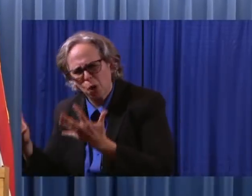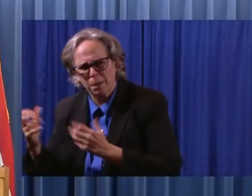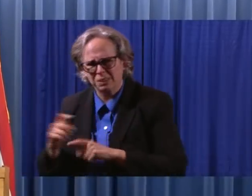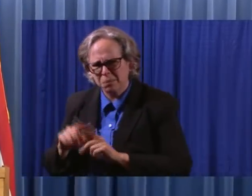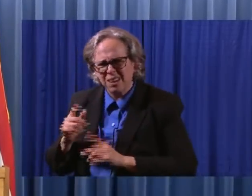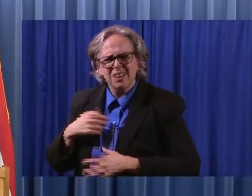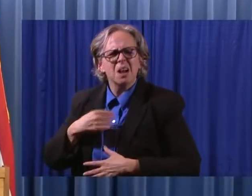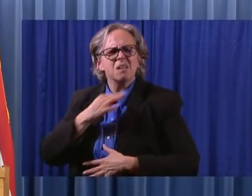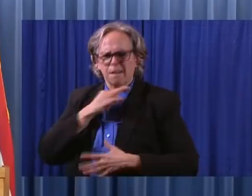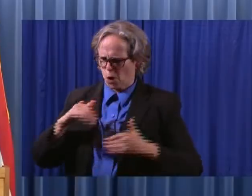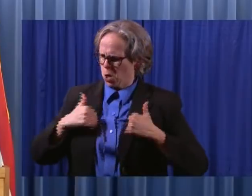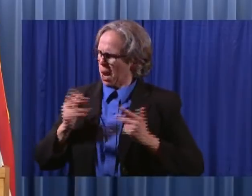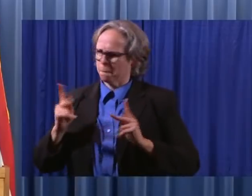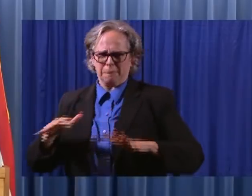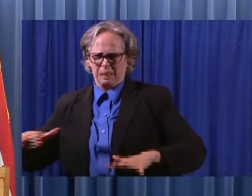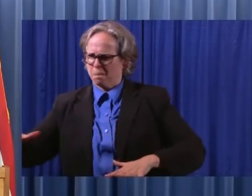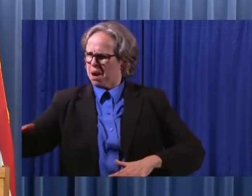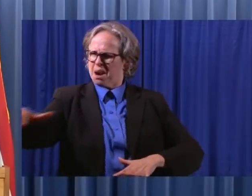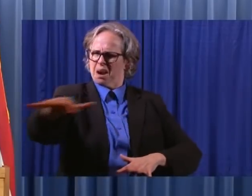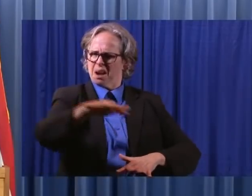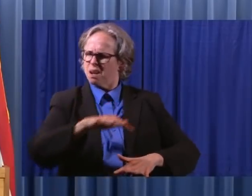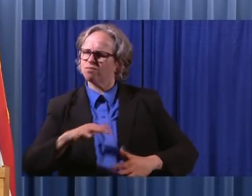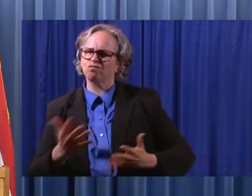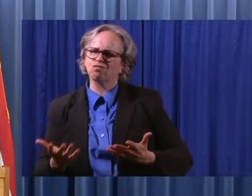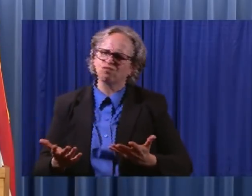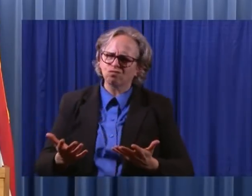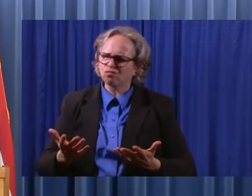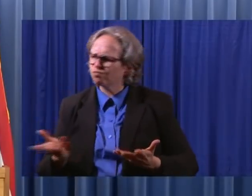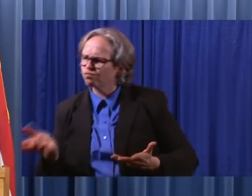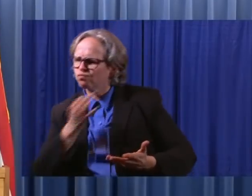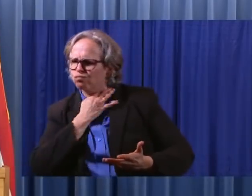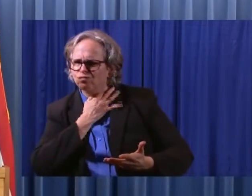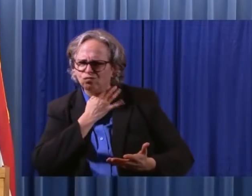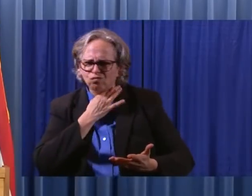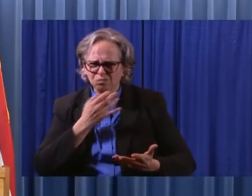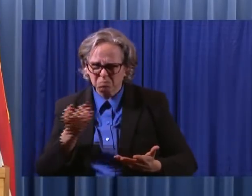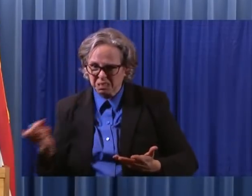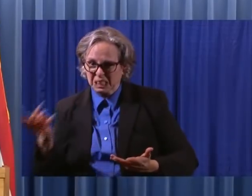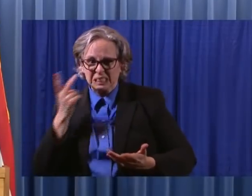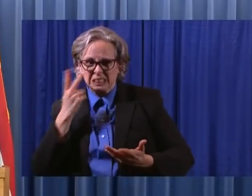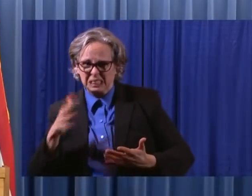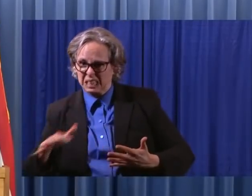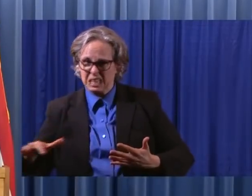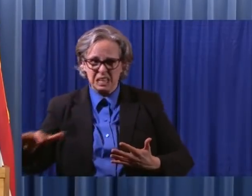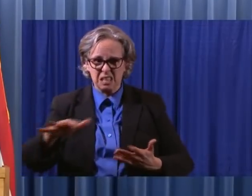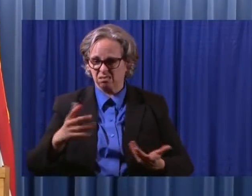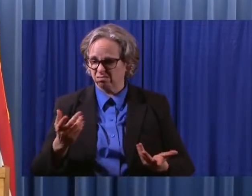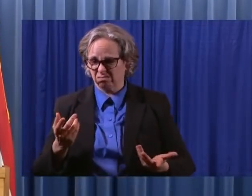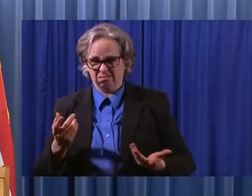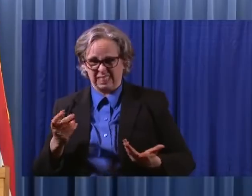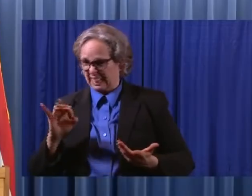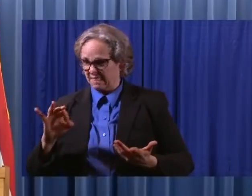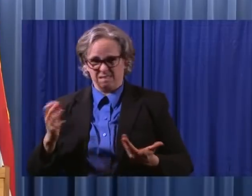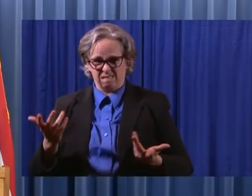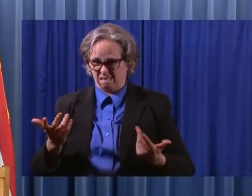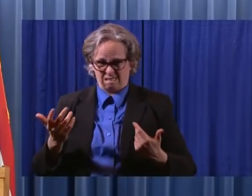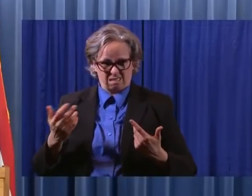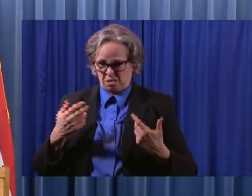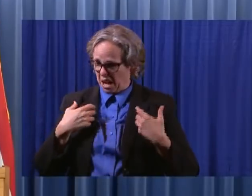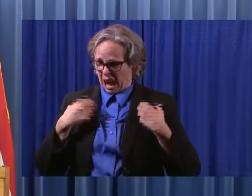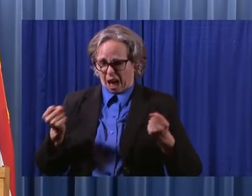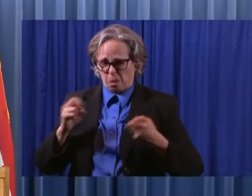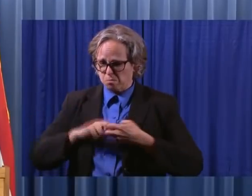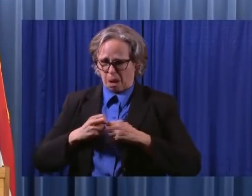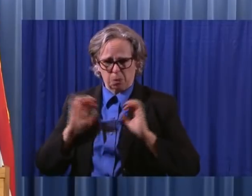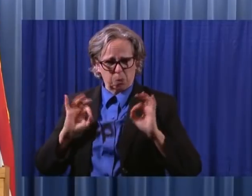people, we've seen that by and large, unless they have a medical problem, most of them are going to get through